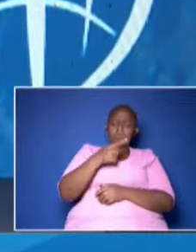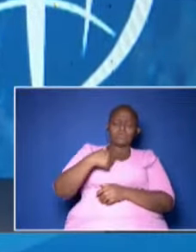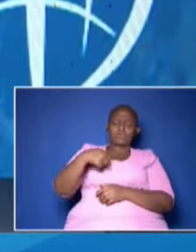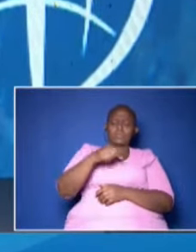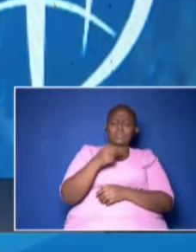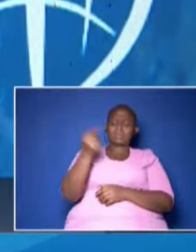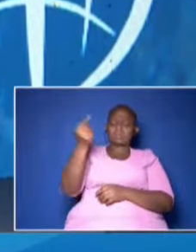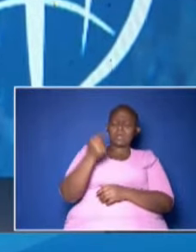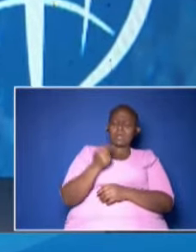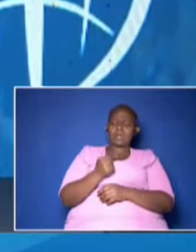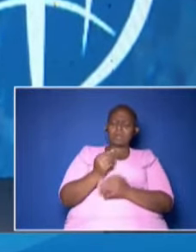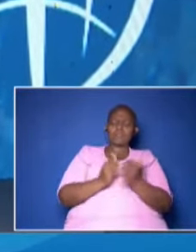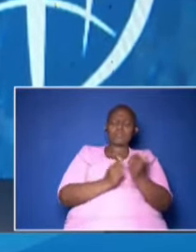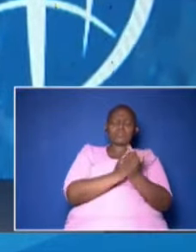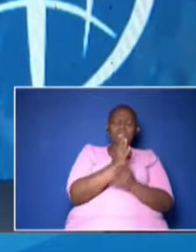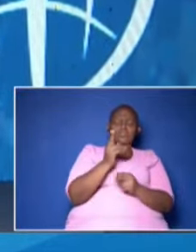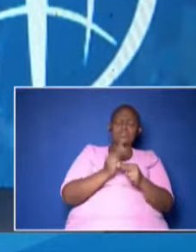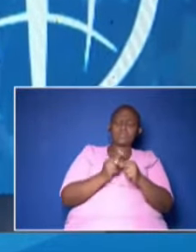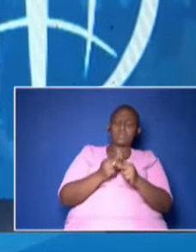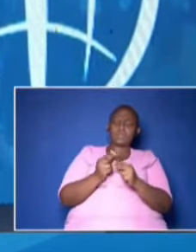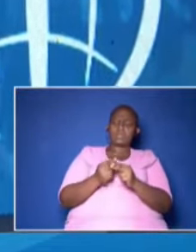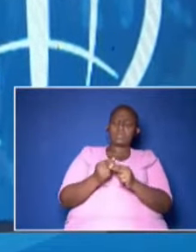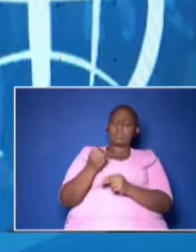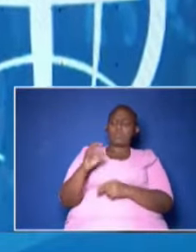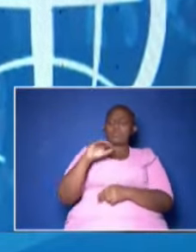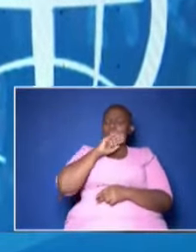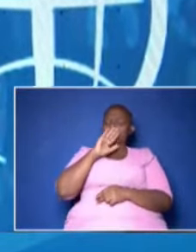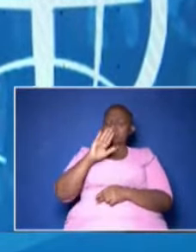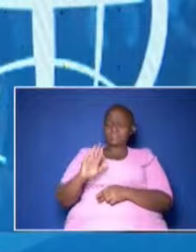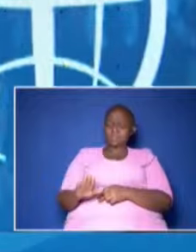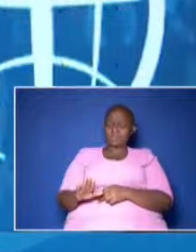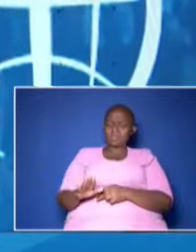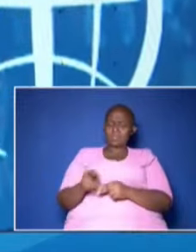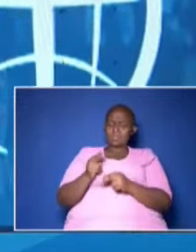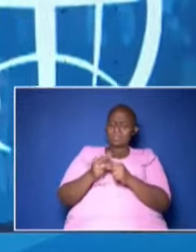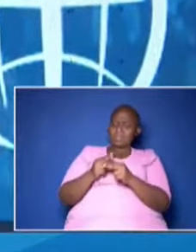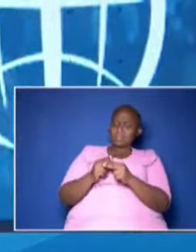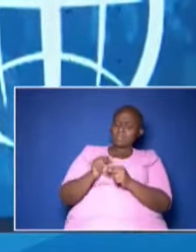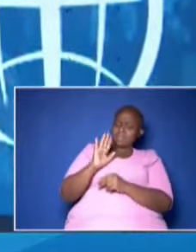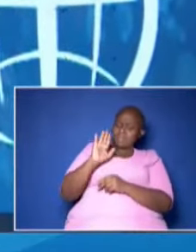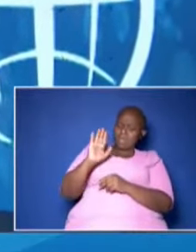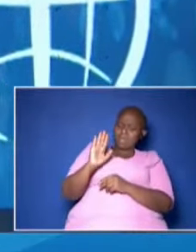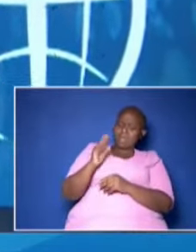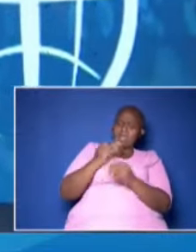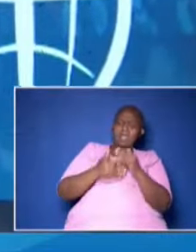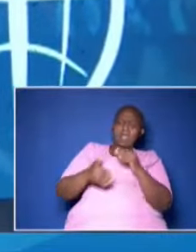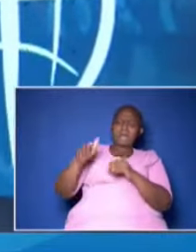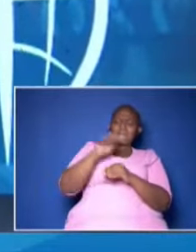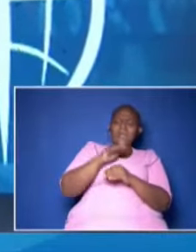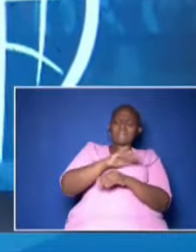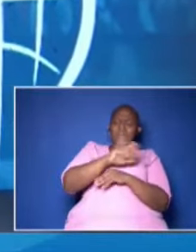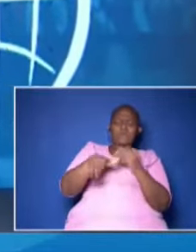his name the name above every other